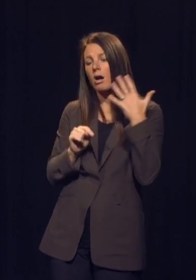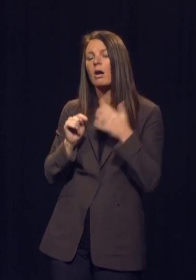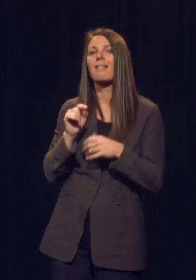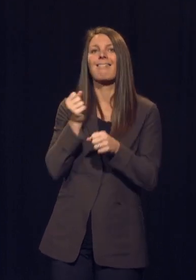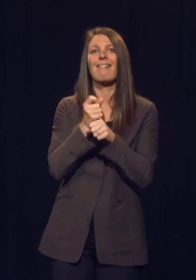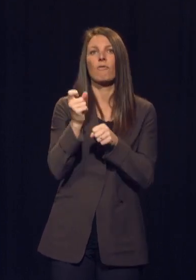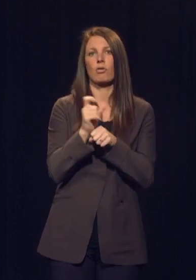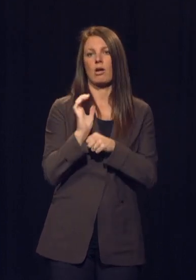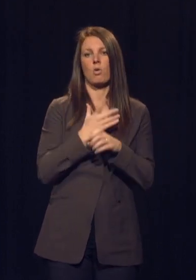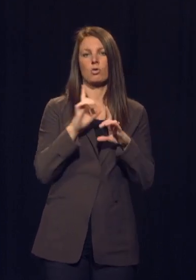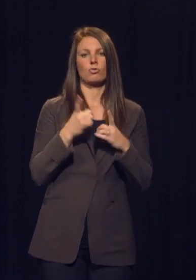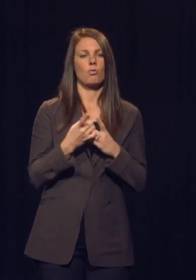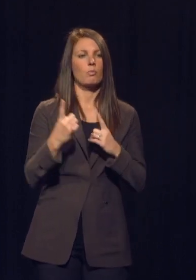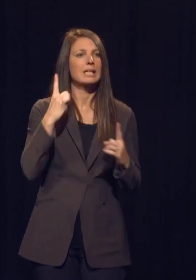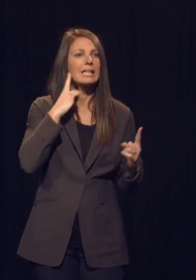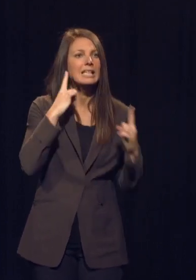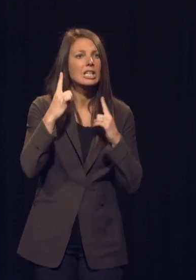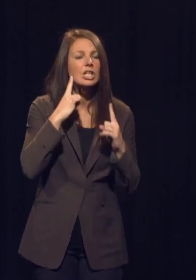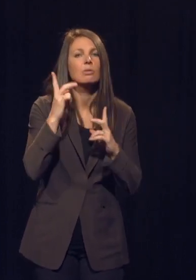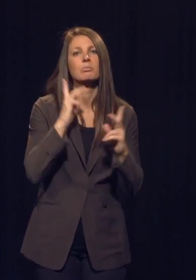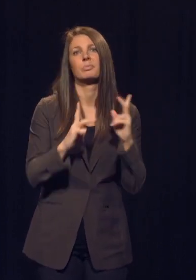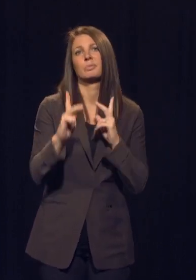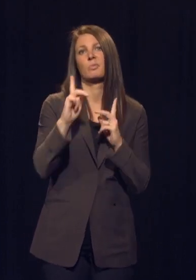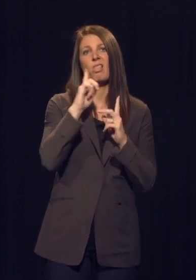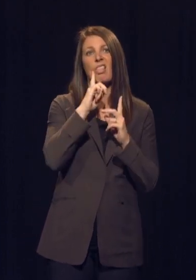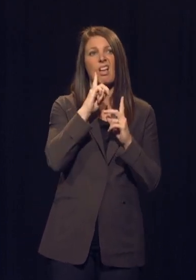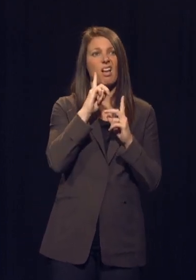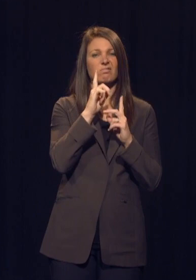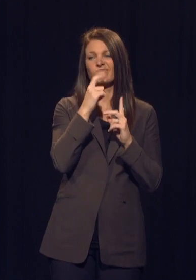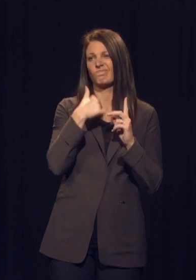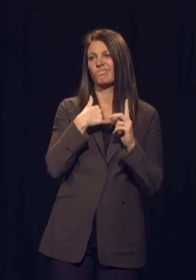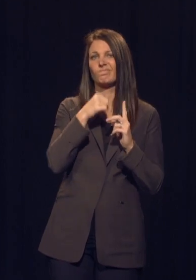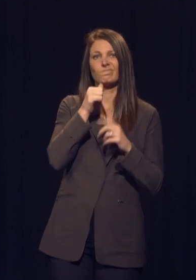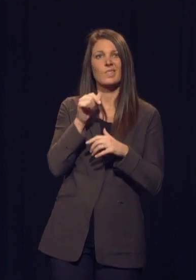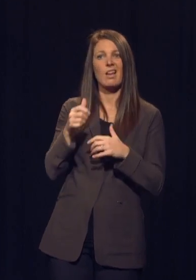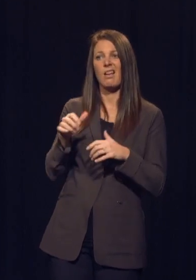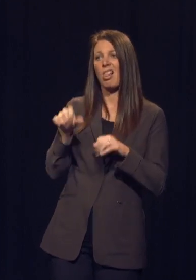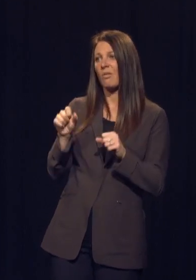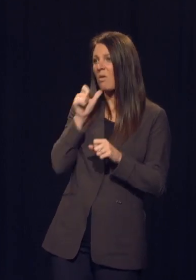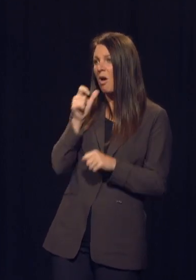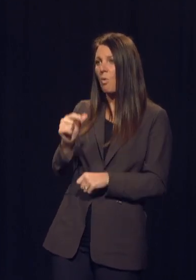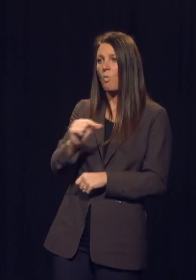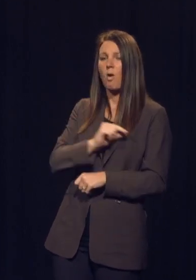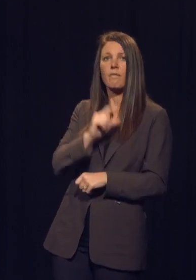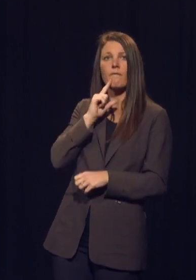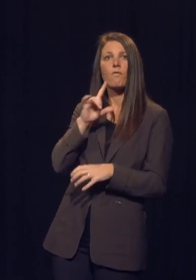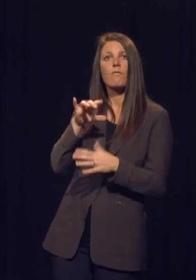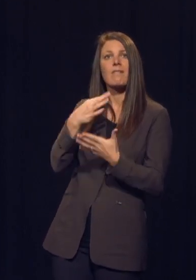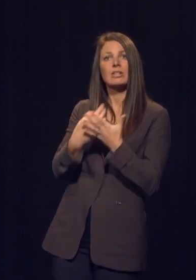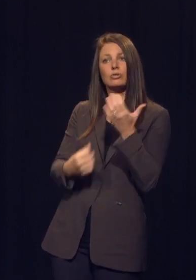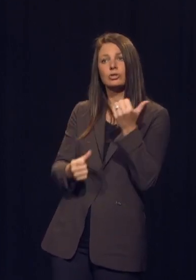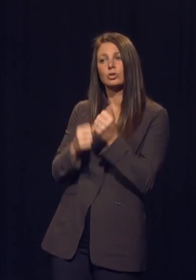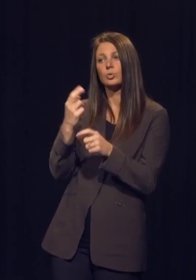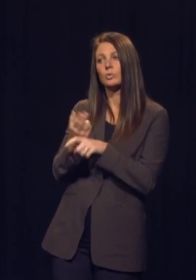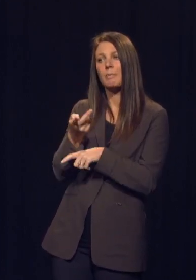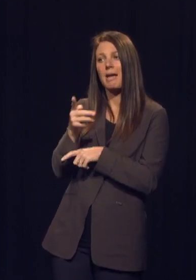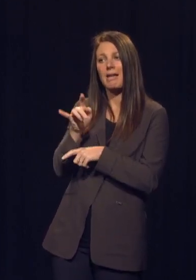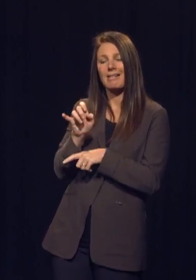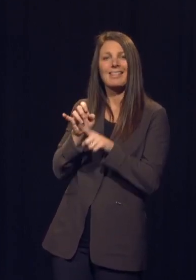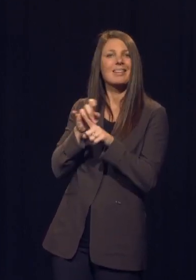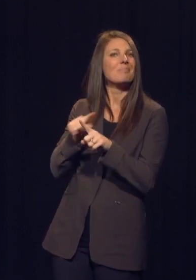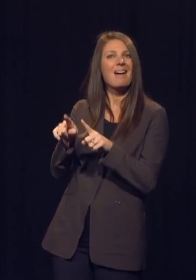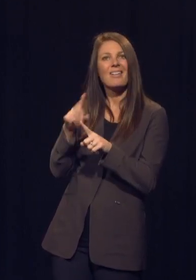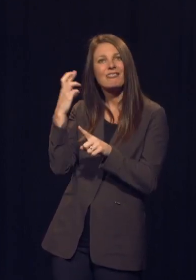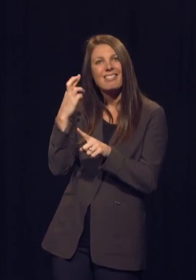our department hears from people who didn't think that they'd be eligible or qualify for financial assistance through Pennie, only to